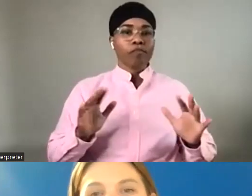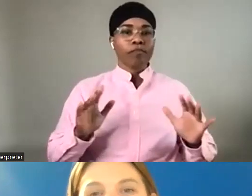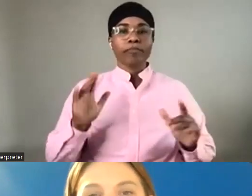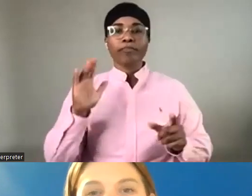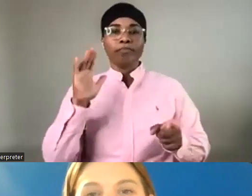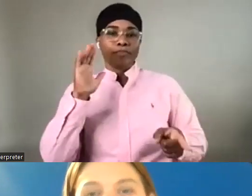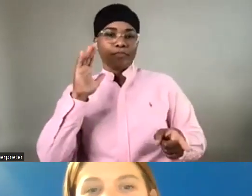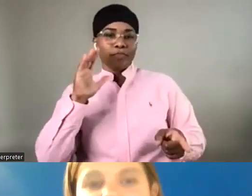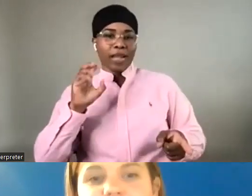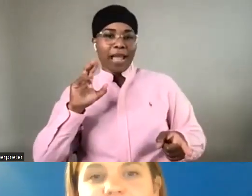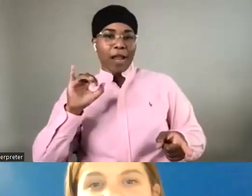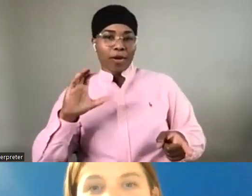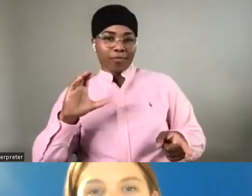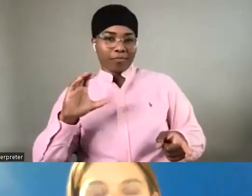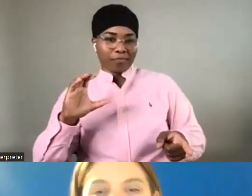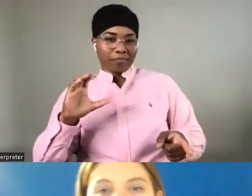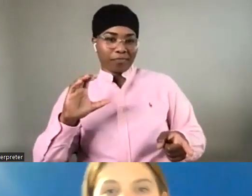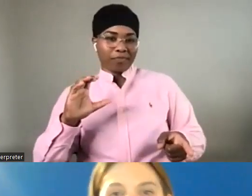Eric and